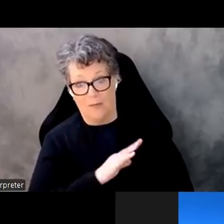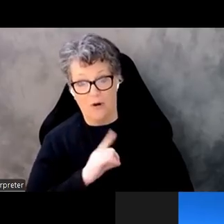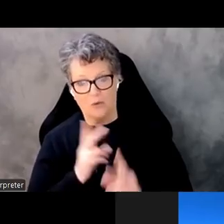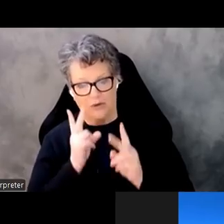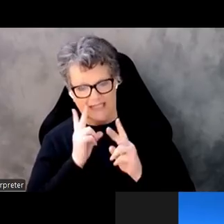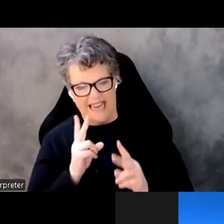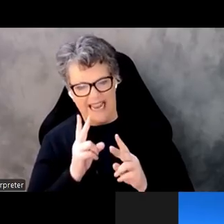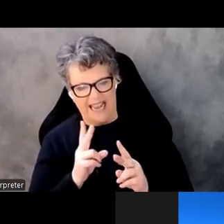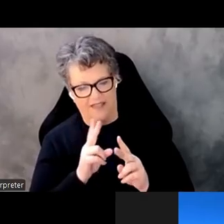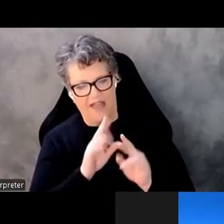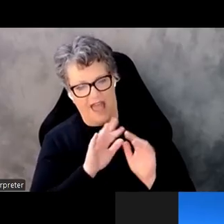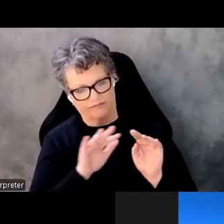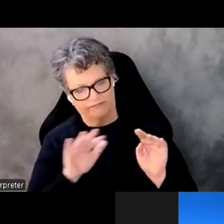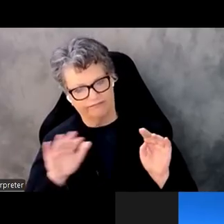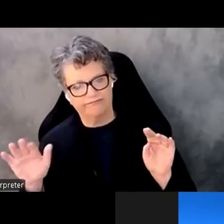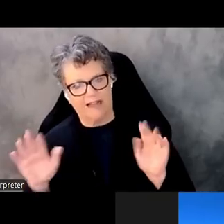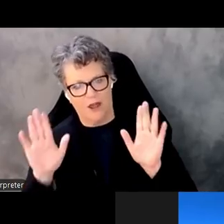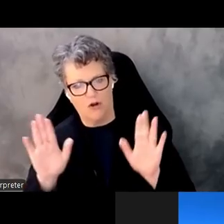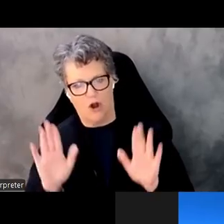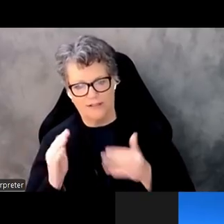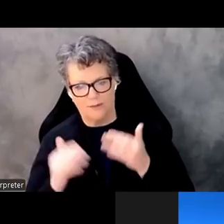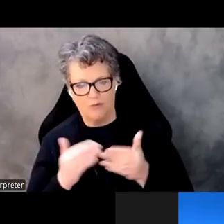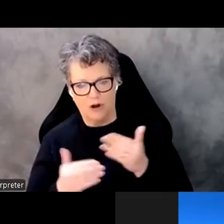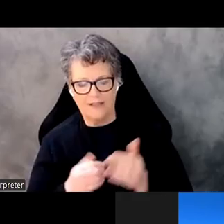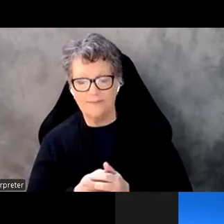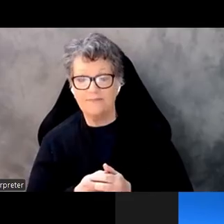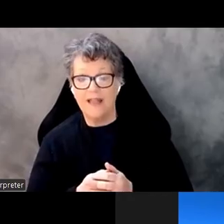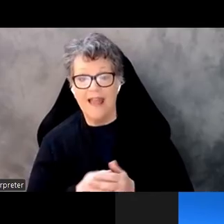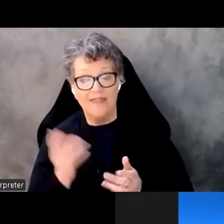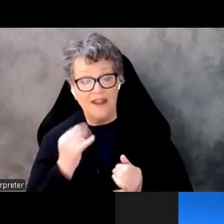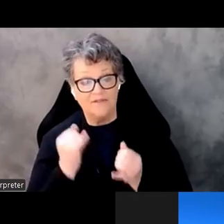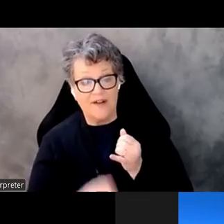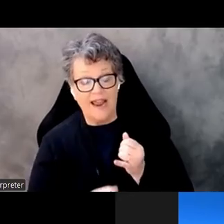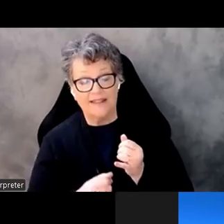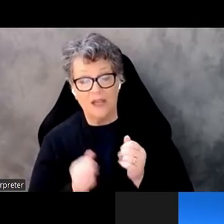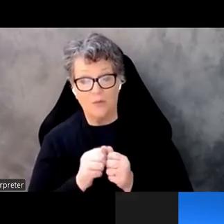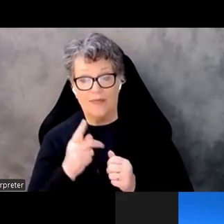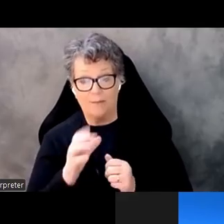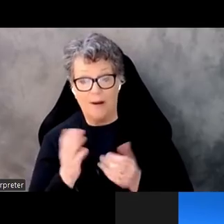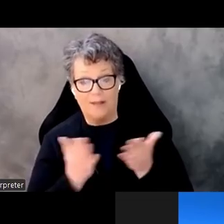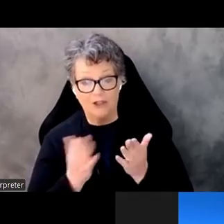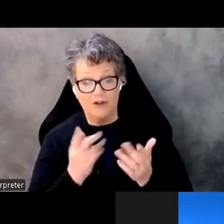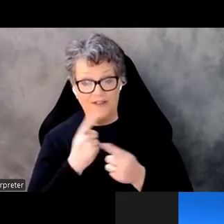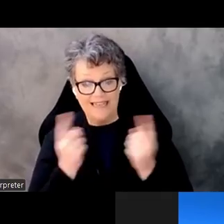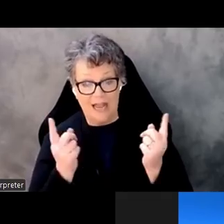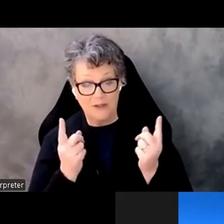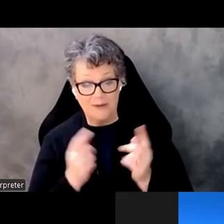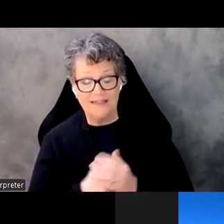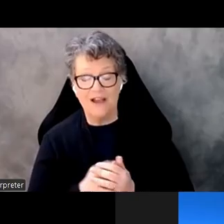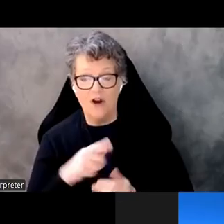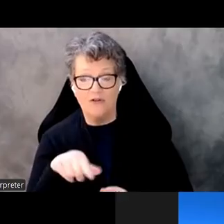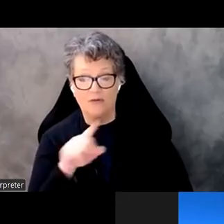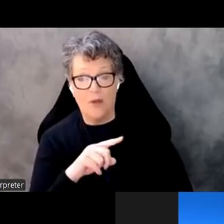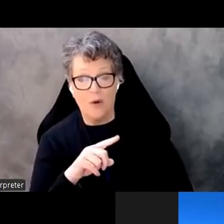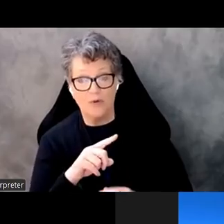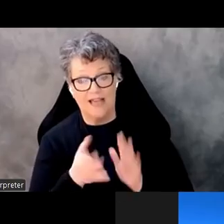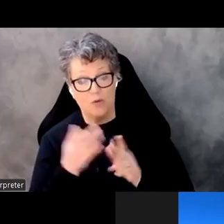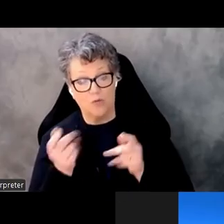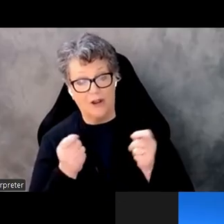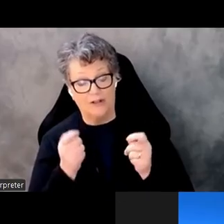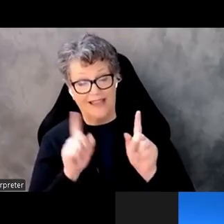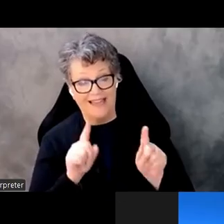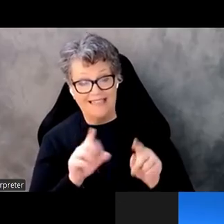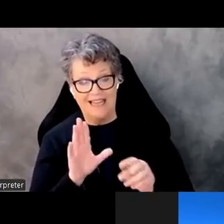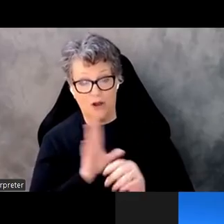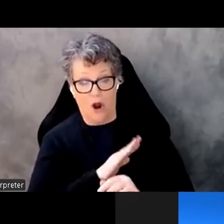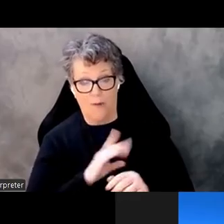in really awesome progress. And then finally, I'll end with a public service announcement for those who regularly attend our board